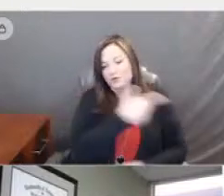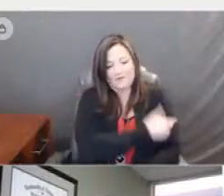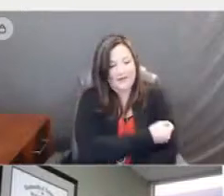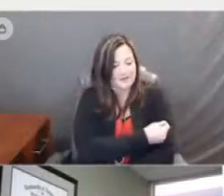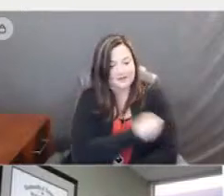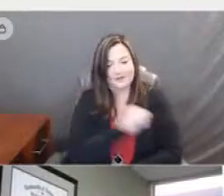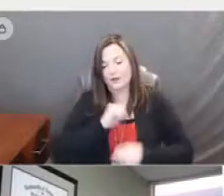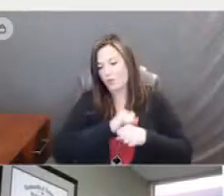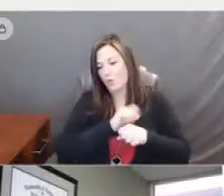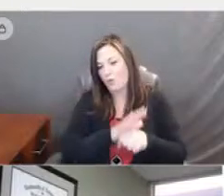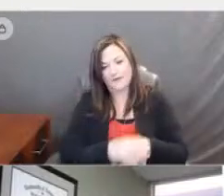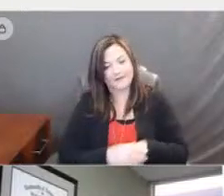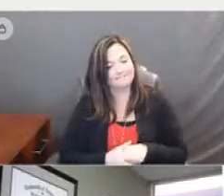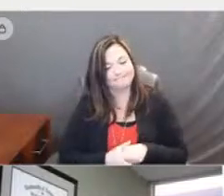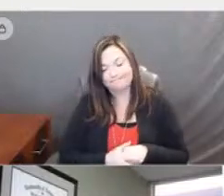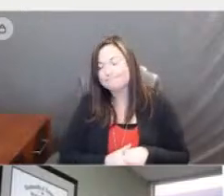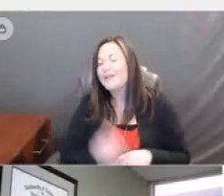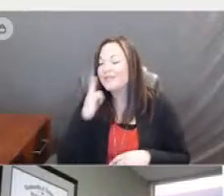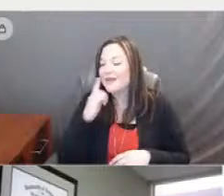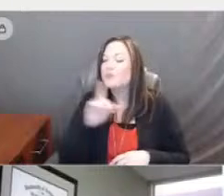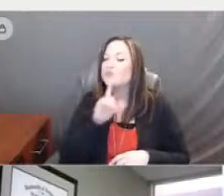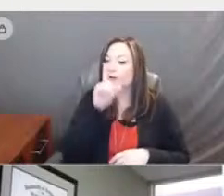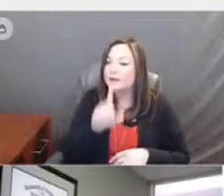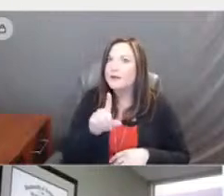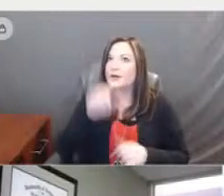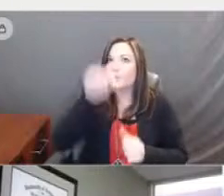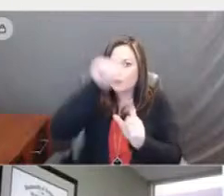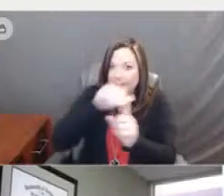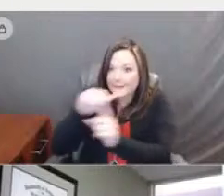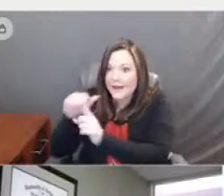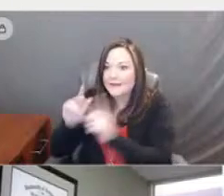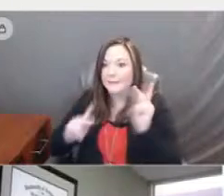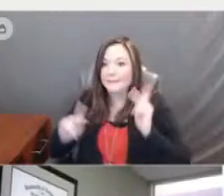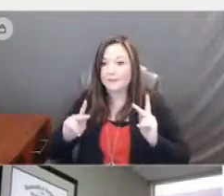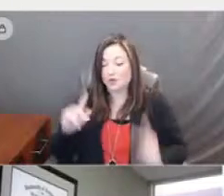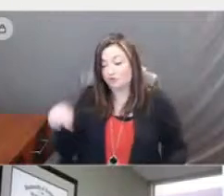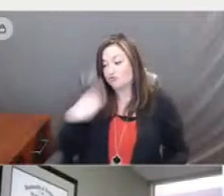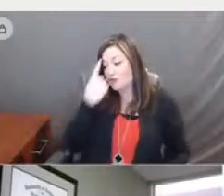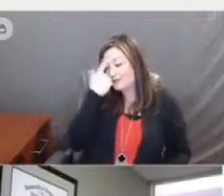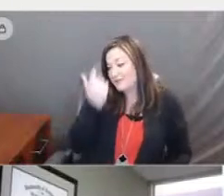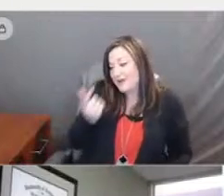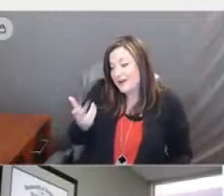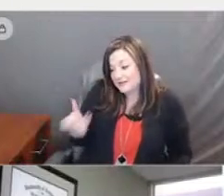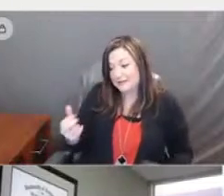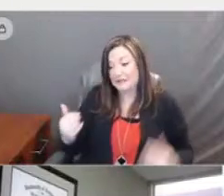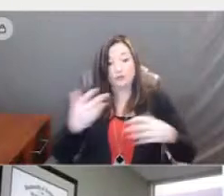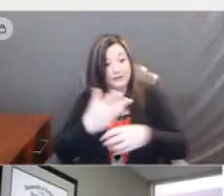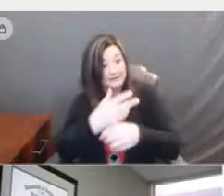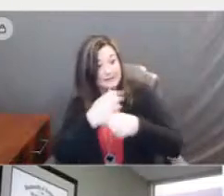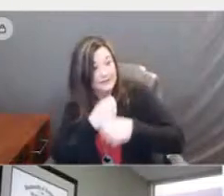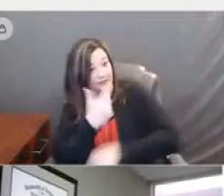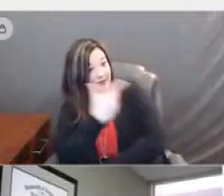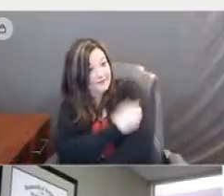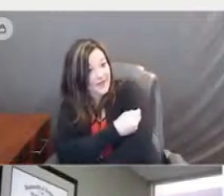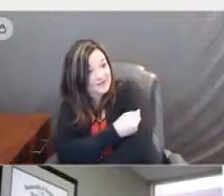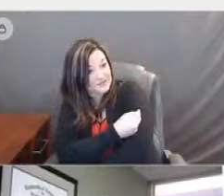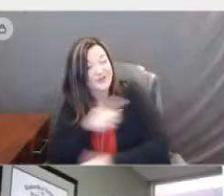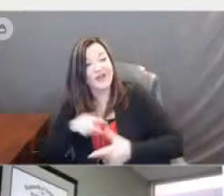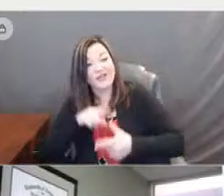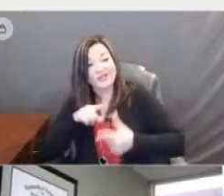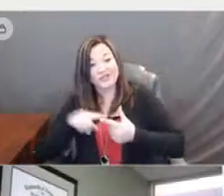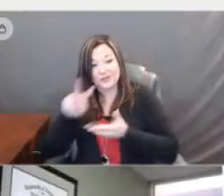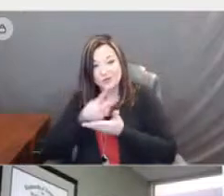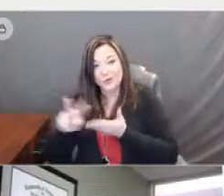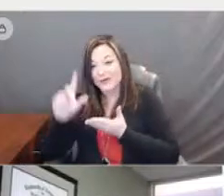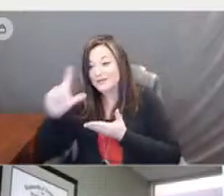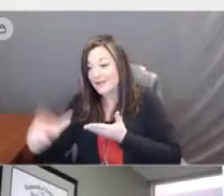or anything like that. So I think really reminding people that, just because he had a vaccine and passed away a few weeks later does not mean that